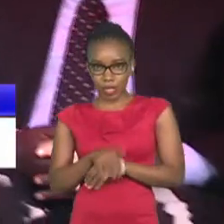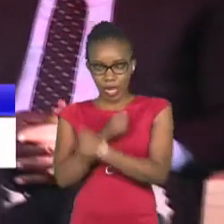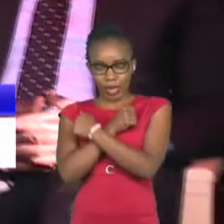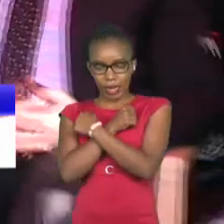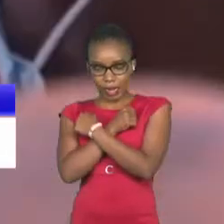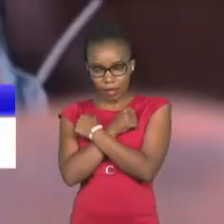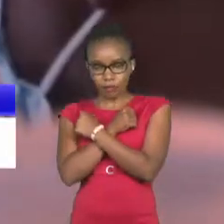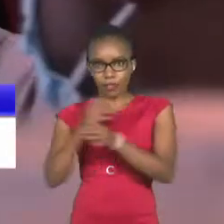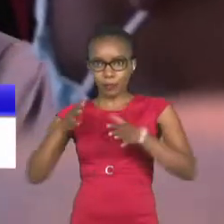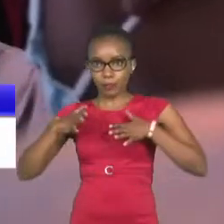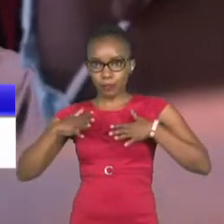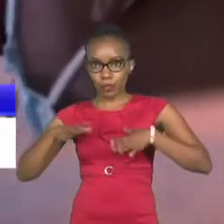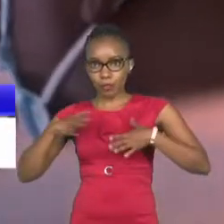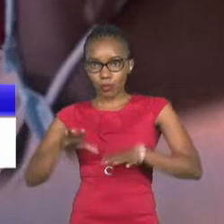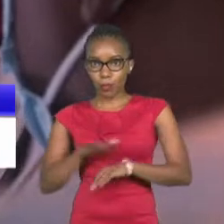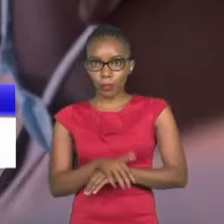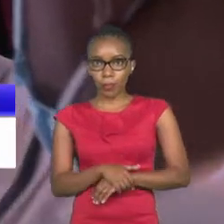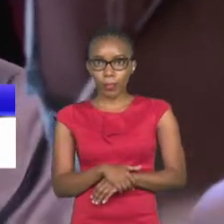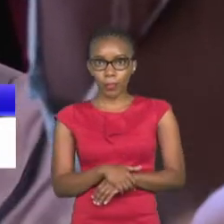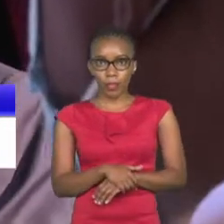at heart. Ni taifa la Kenya